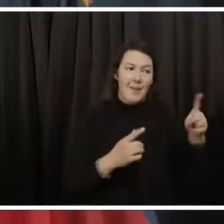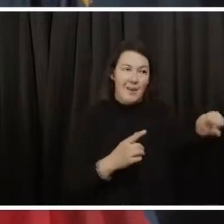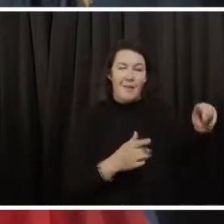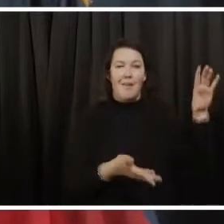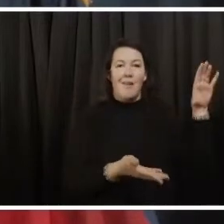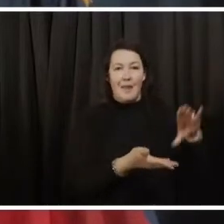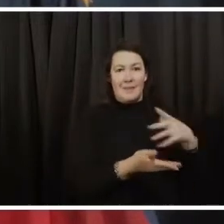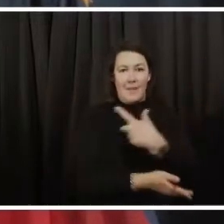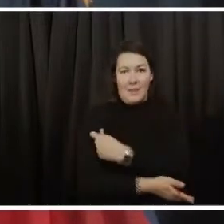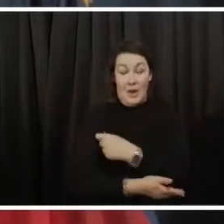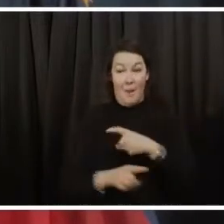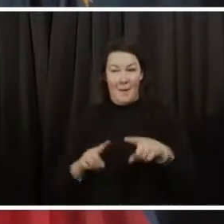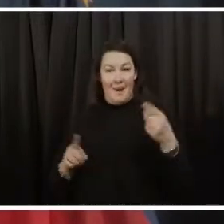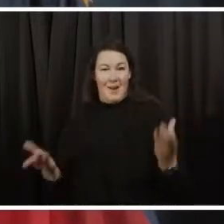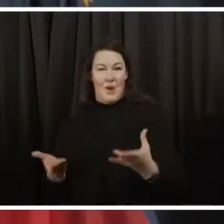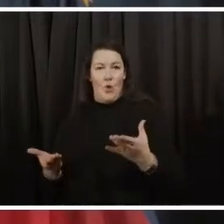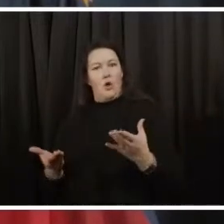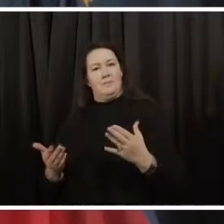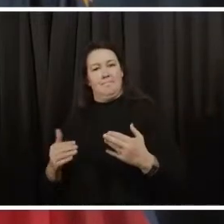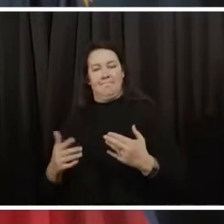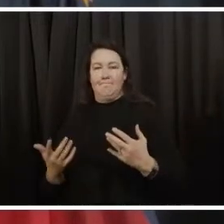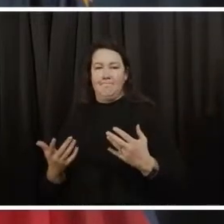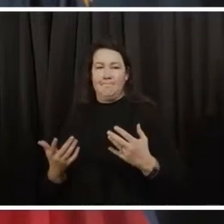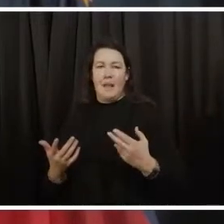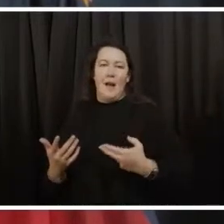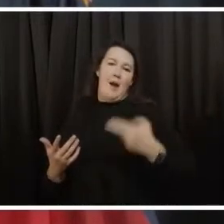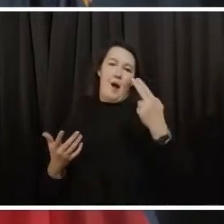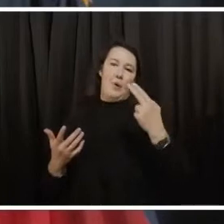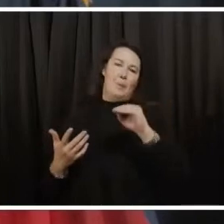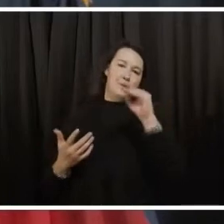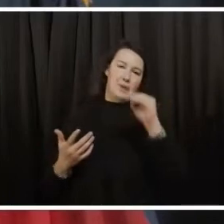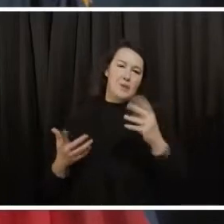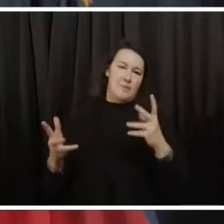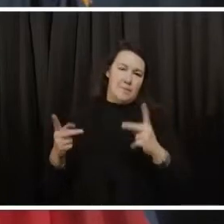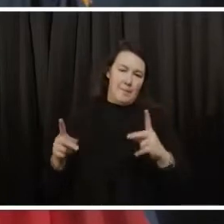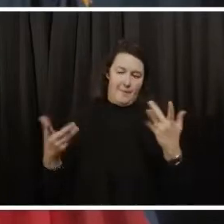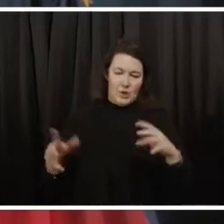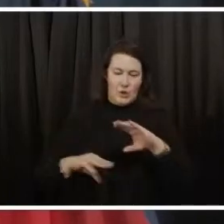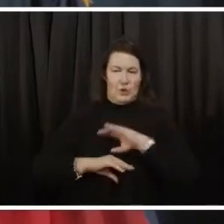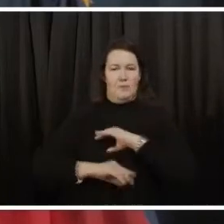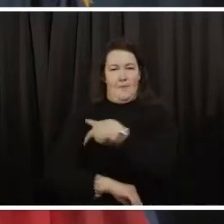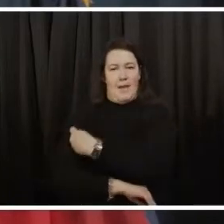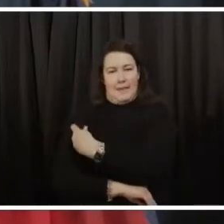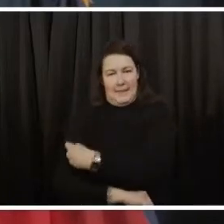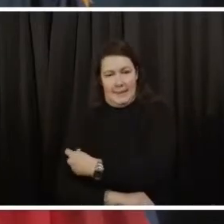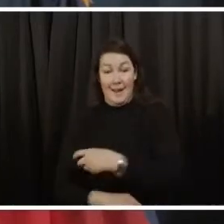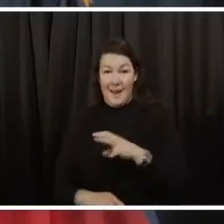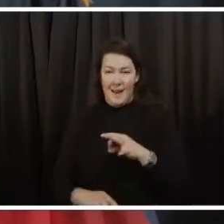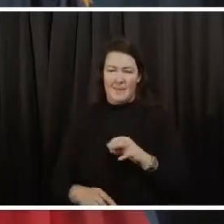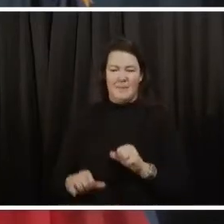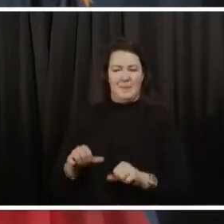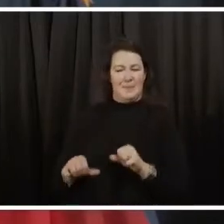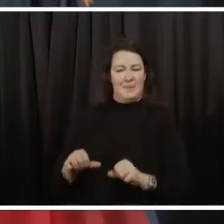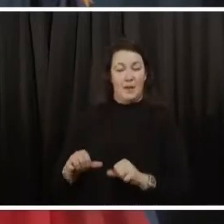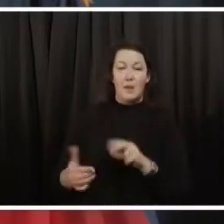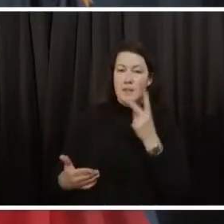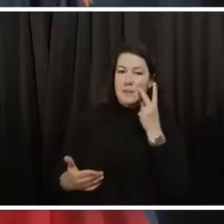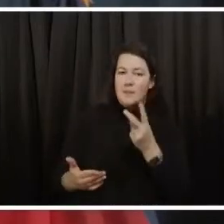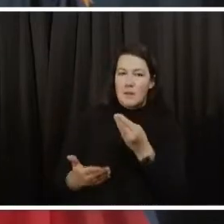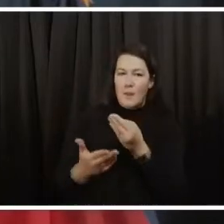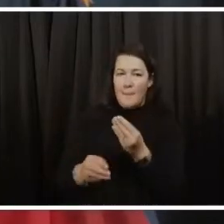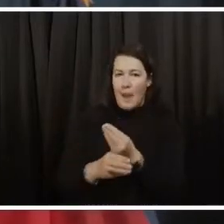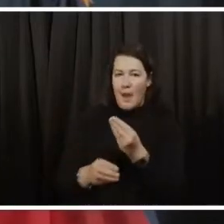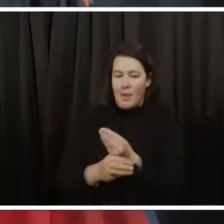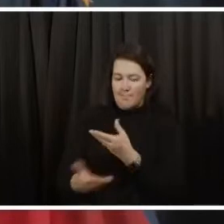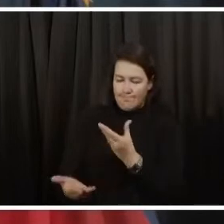because Colorado has a higher vaccination rate. It's very simple math. If you're skeptical of the vaccine, just look at the very simple math and you'll see